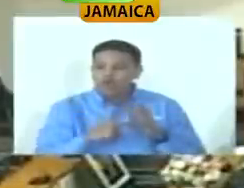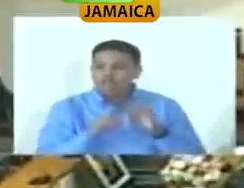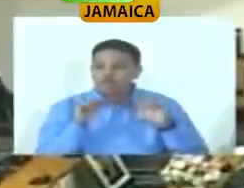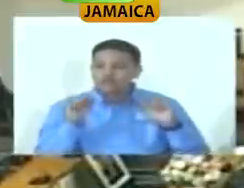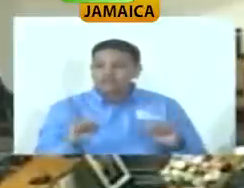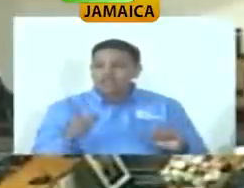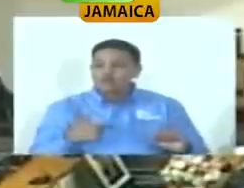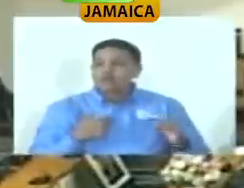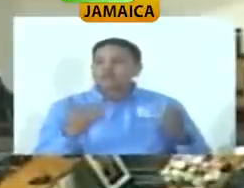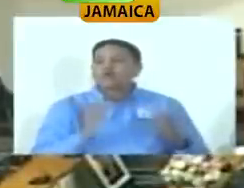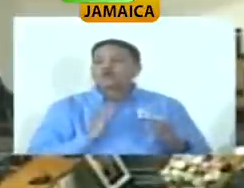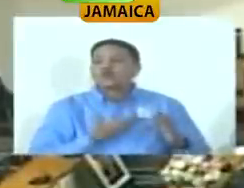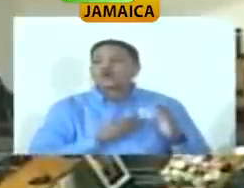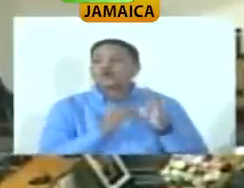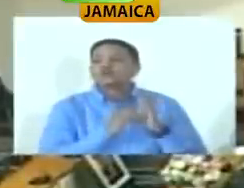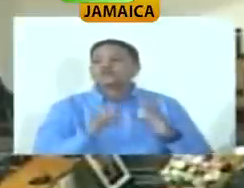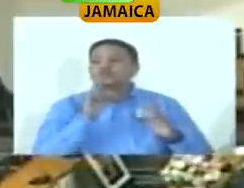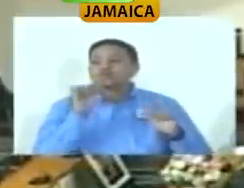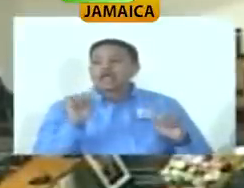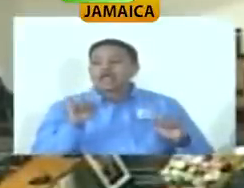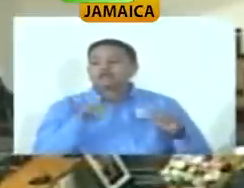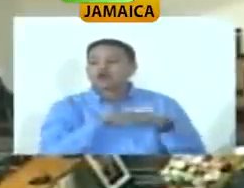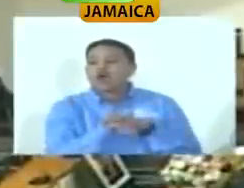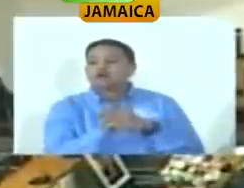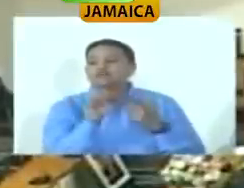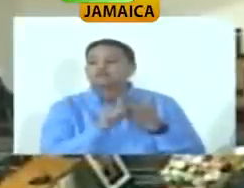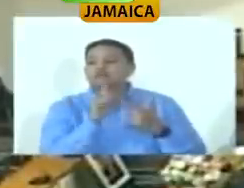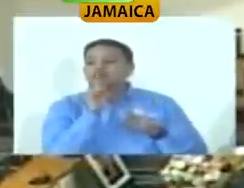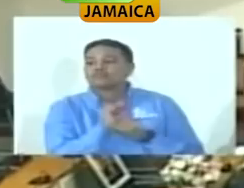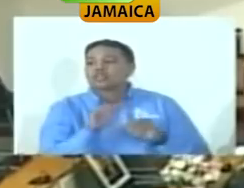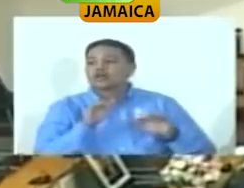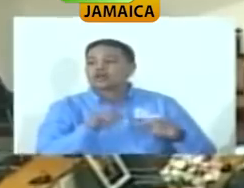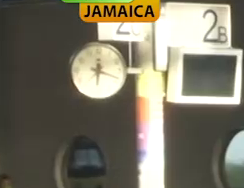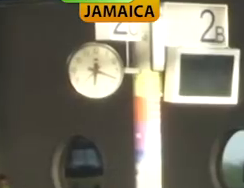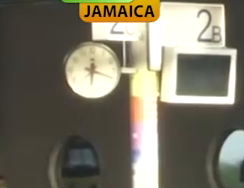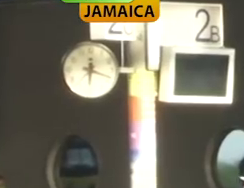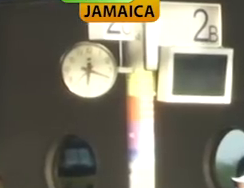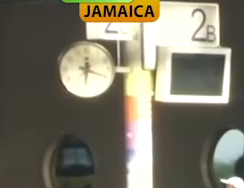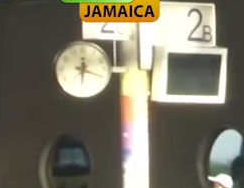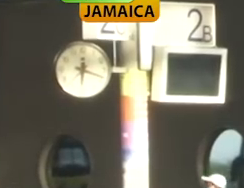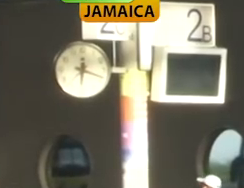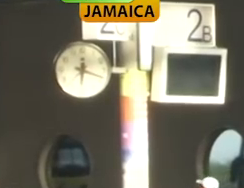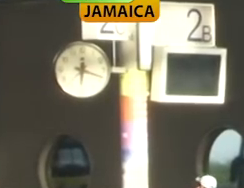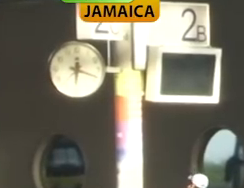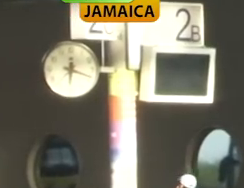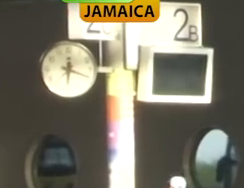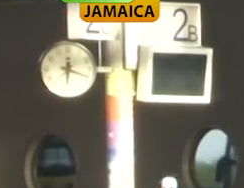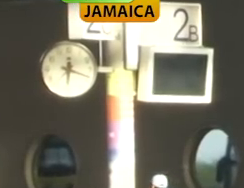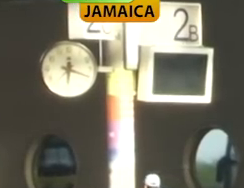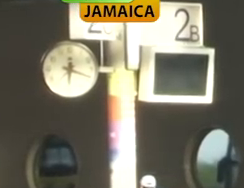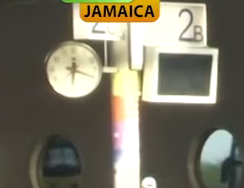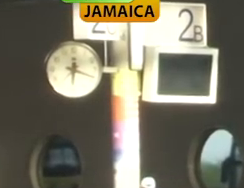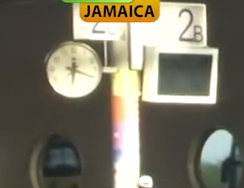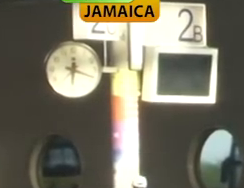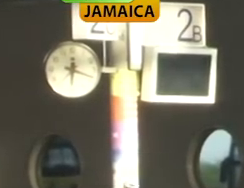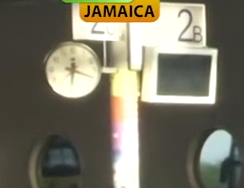students to be able to access and to continue their education. This temporary measure, which will last for